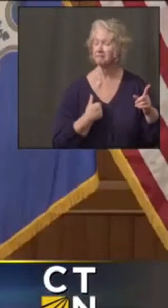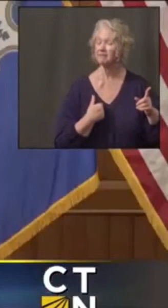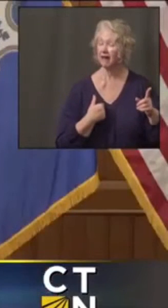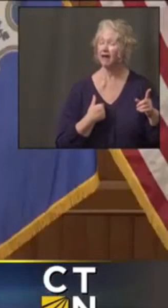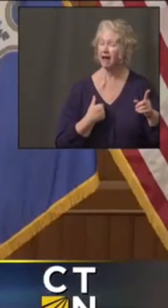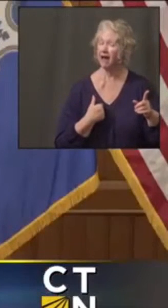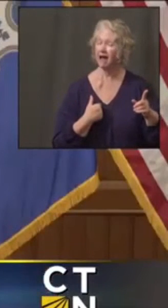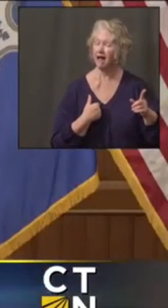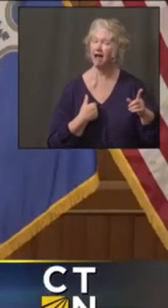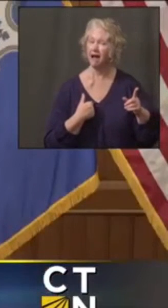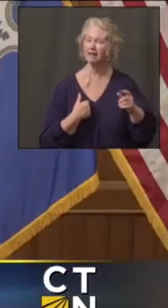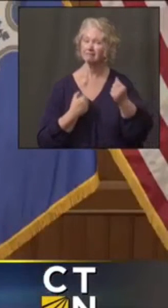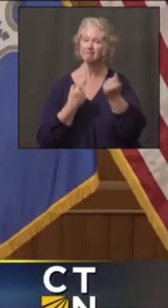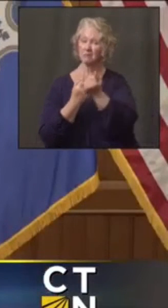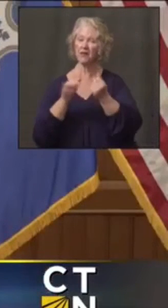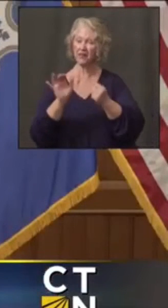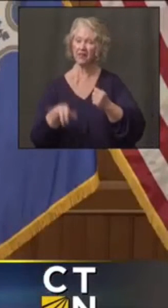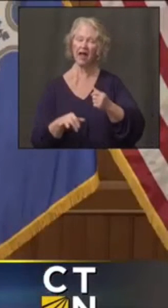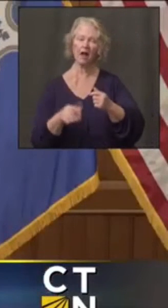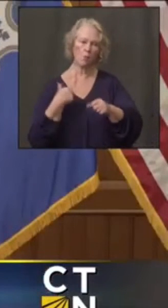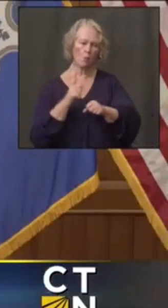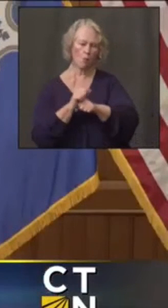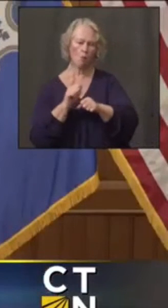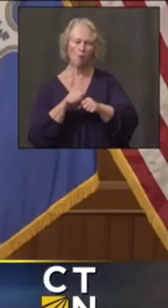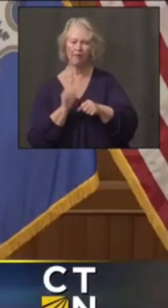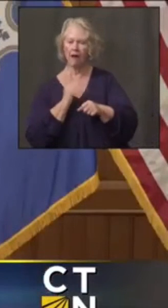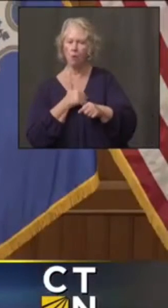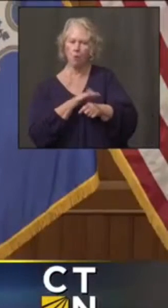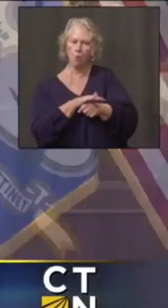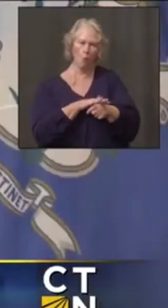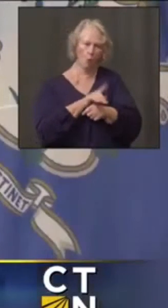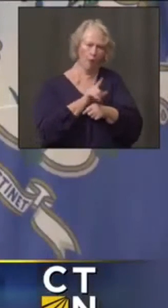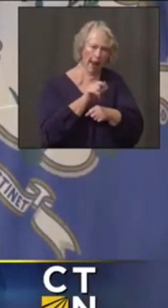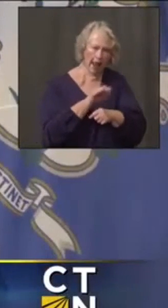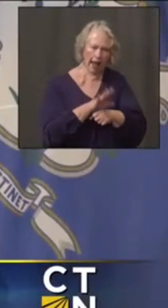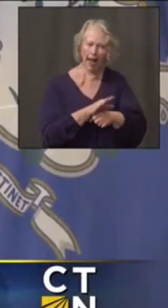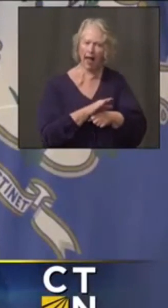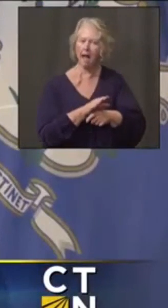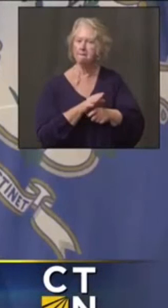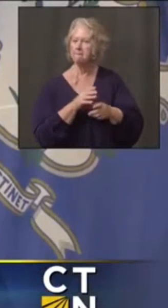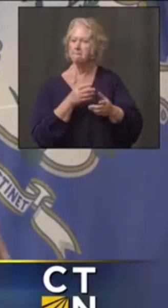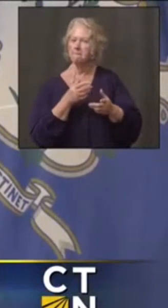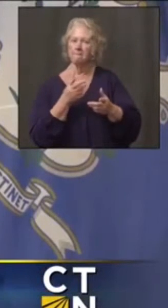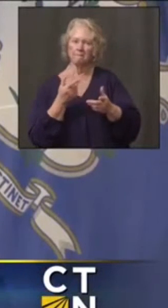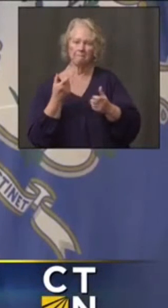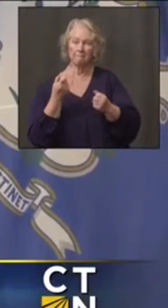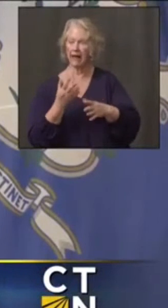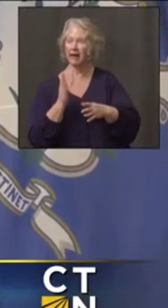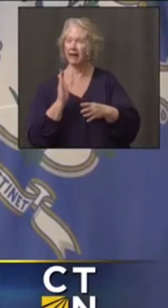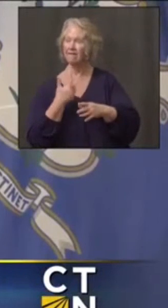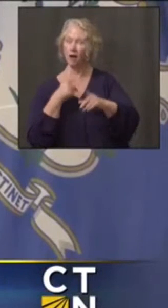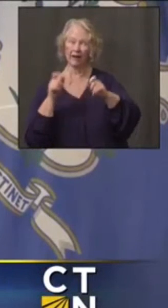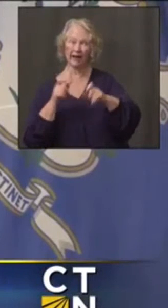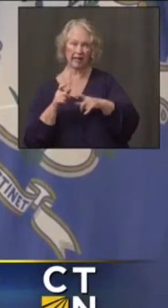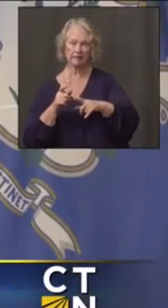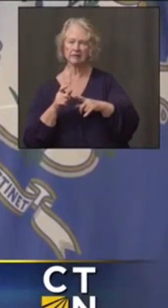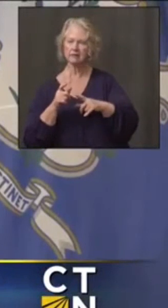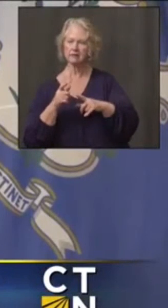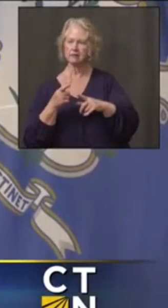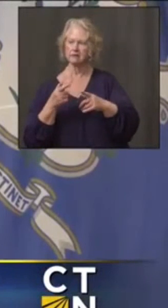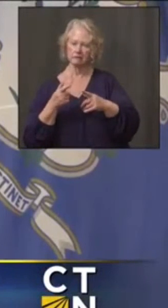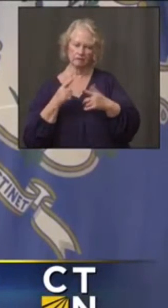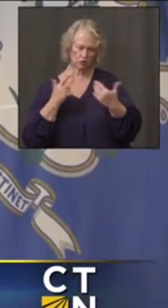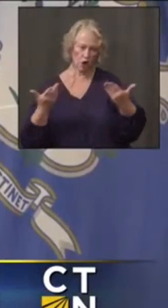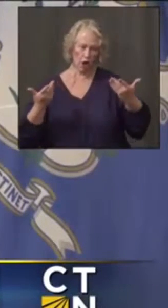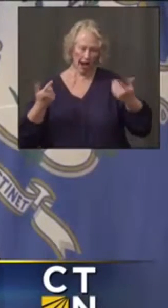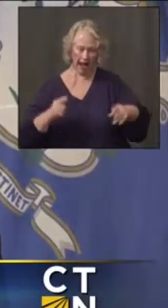Amplify that. We're working with local labs wherever possible. Vast majority of our tests come back in real time from local labs, or at least within a day or